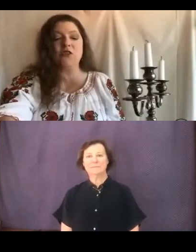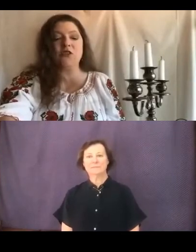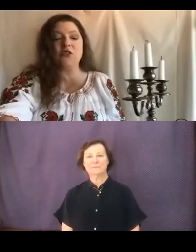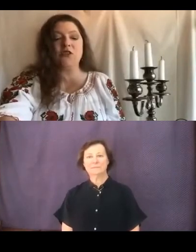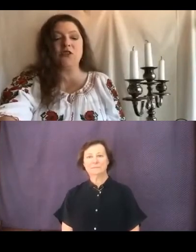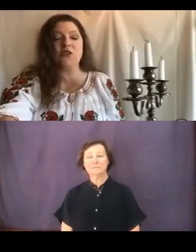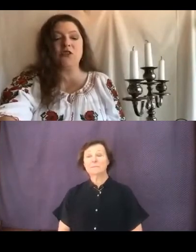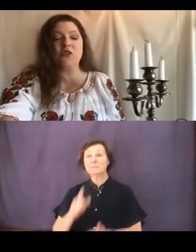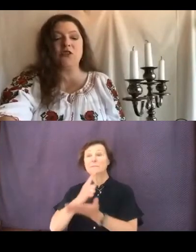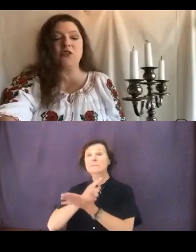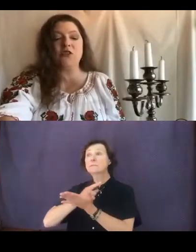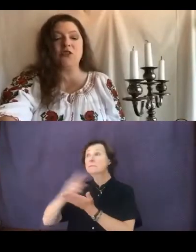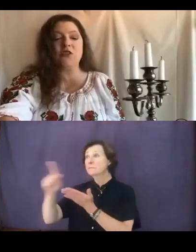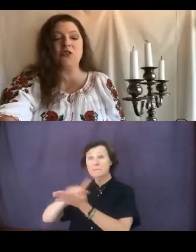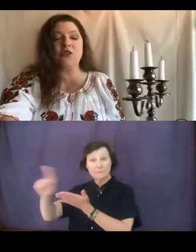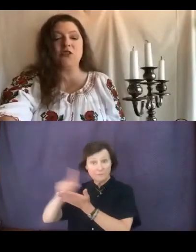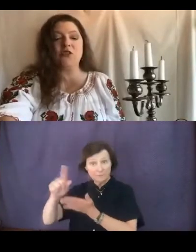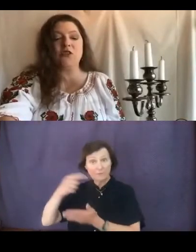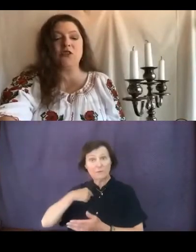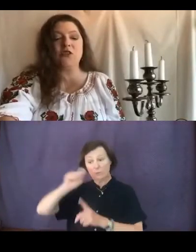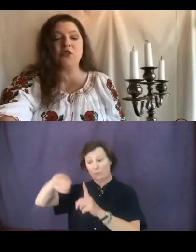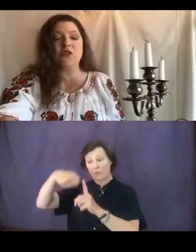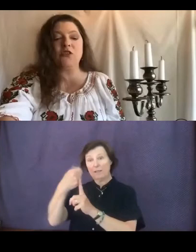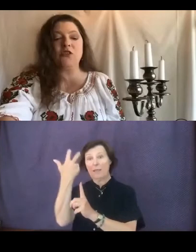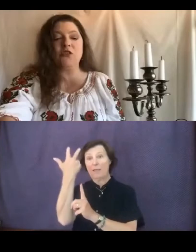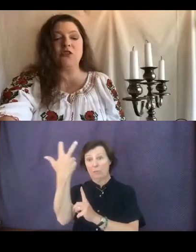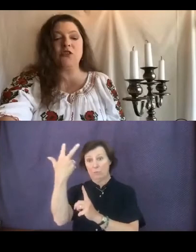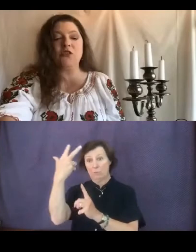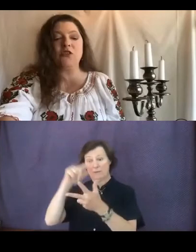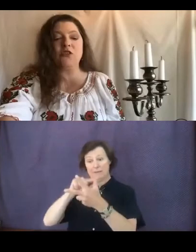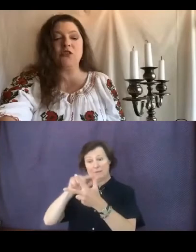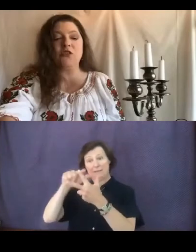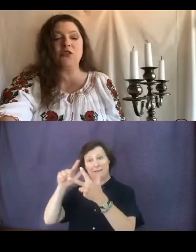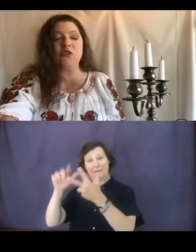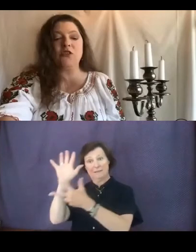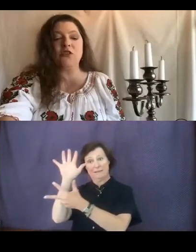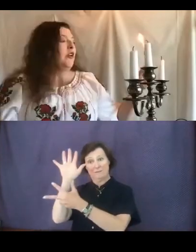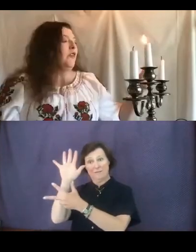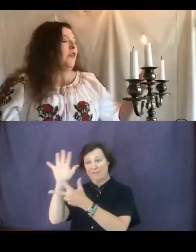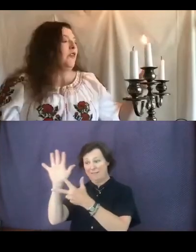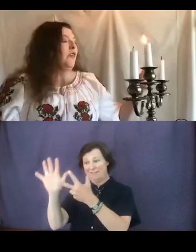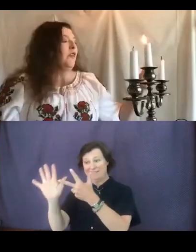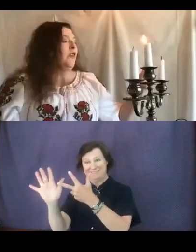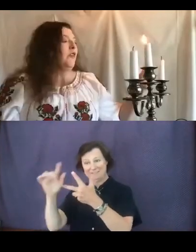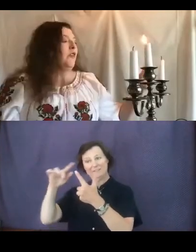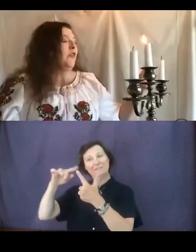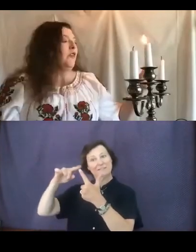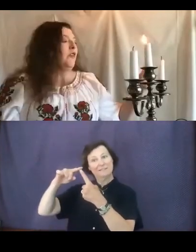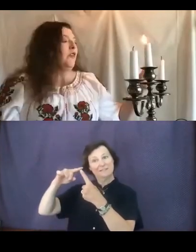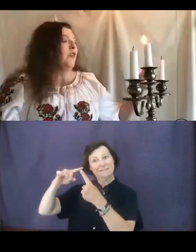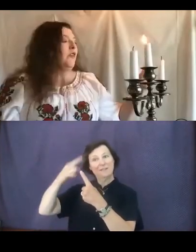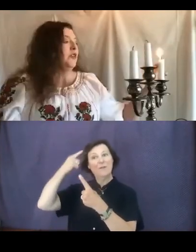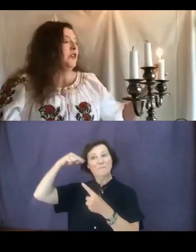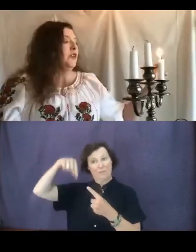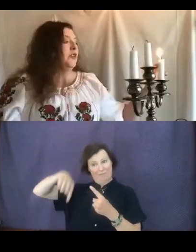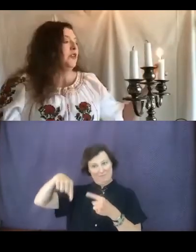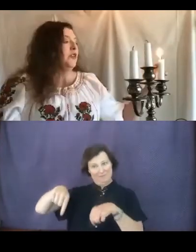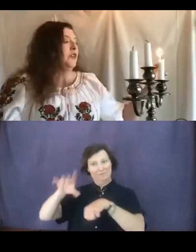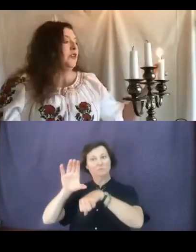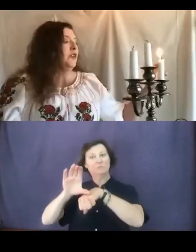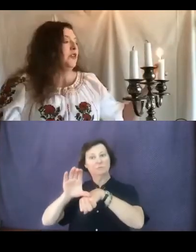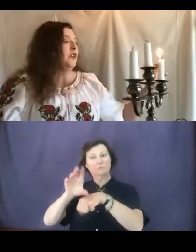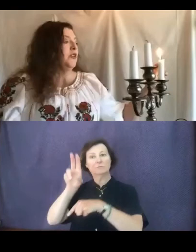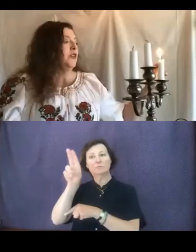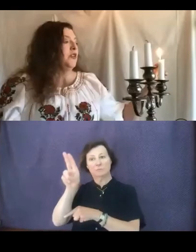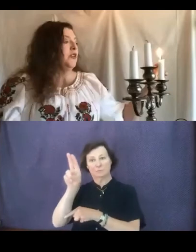Each week, we light 3 chalices. The first, for this congregation, the